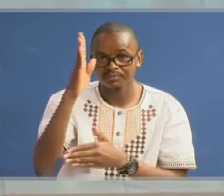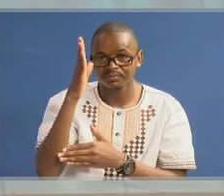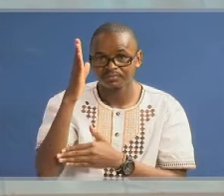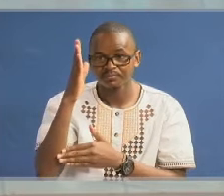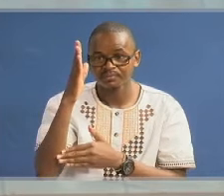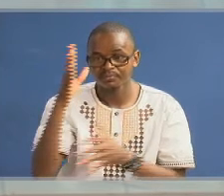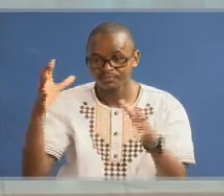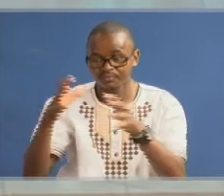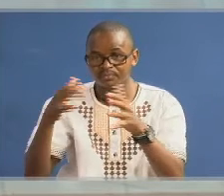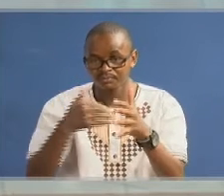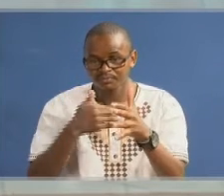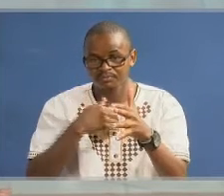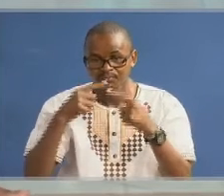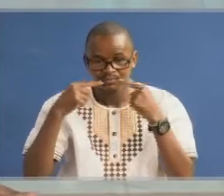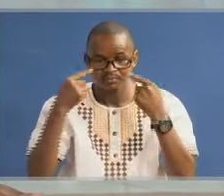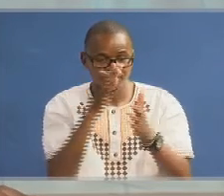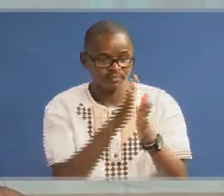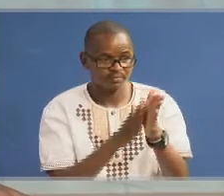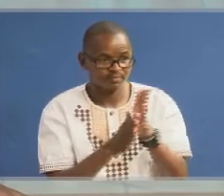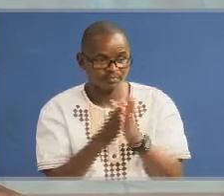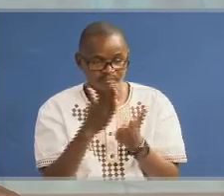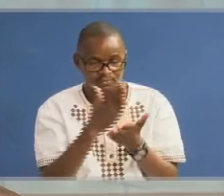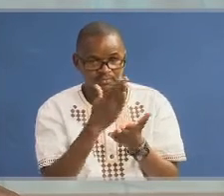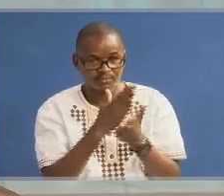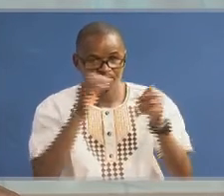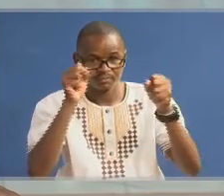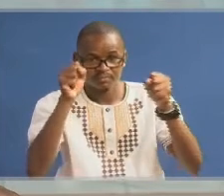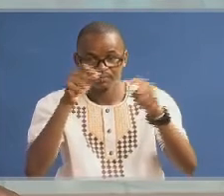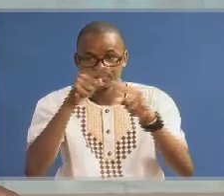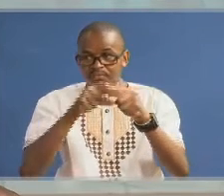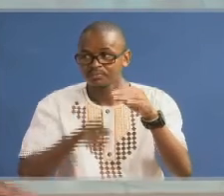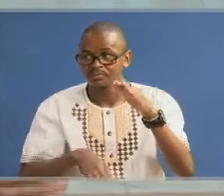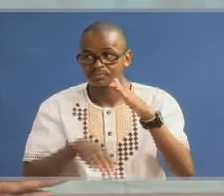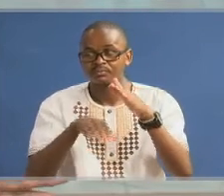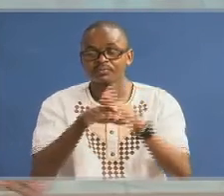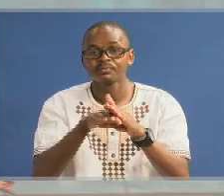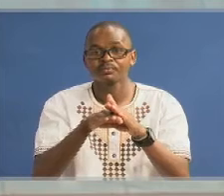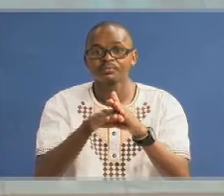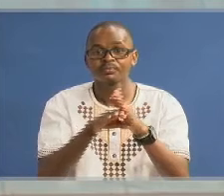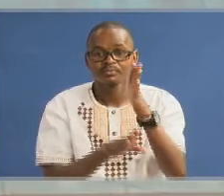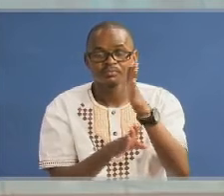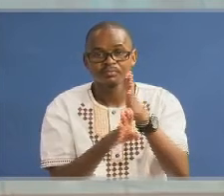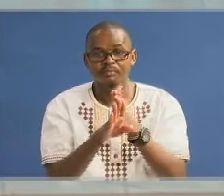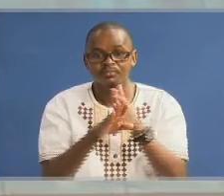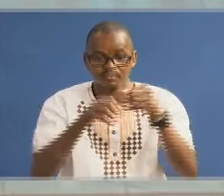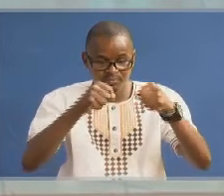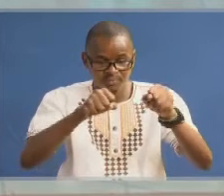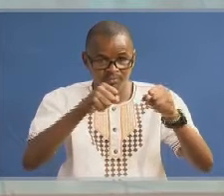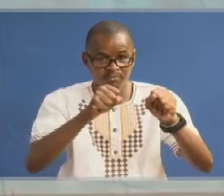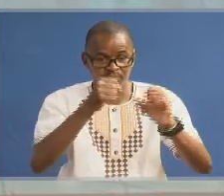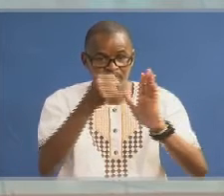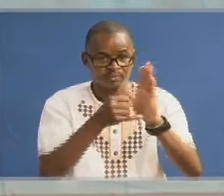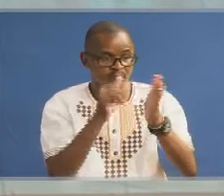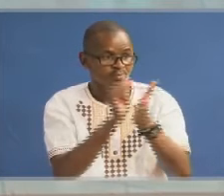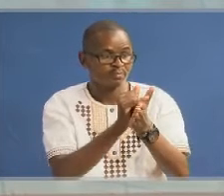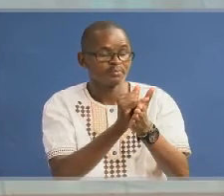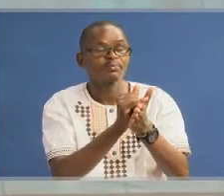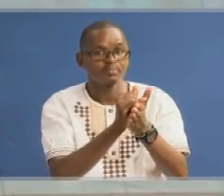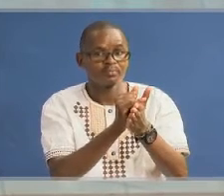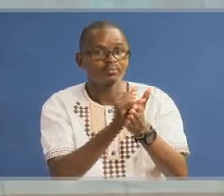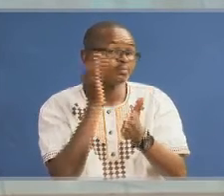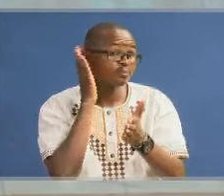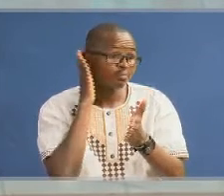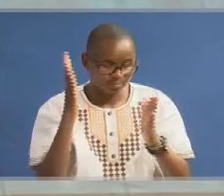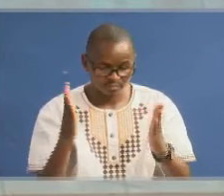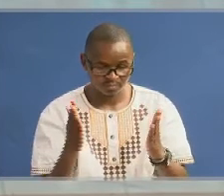Security agencies have announced plans to initiate campaigns to eliminate minors in the Bodaboda industry in Murang’a County in a